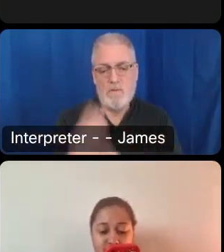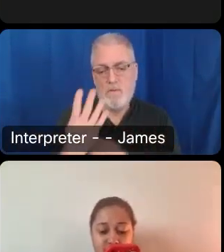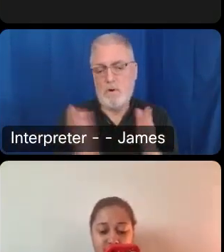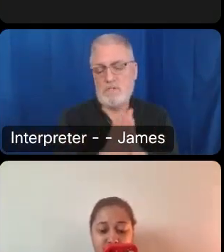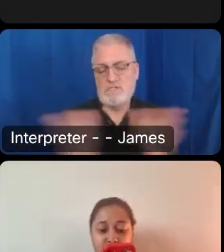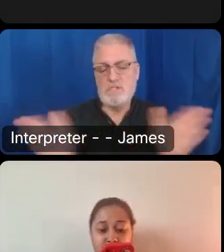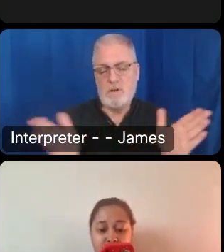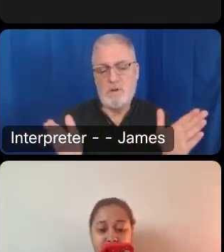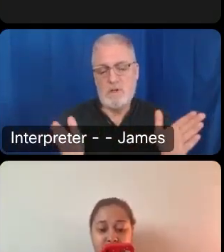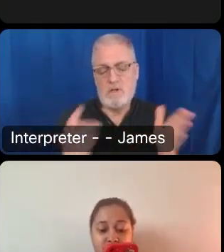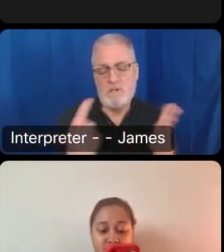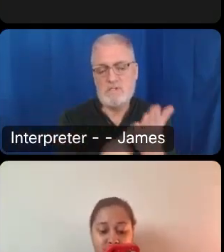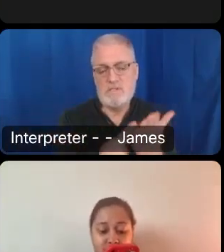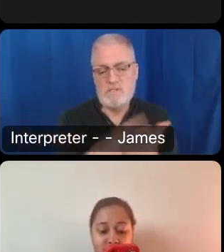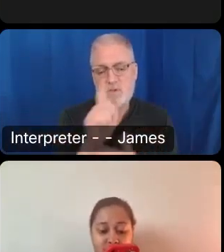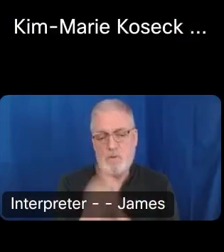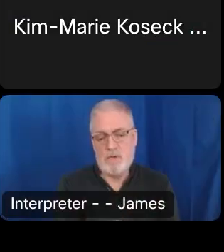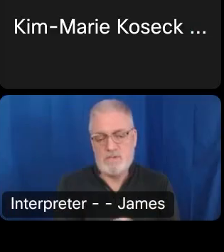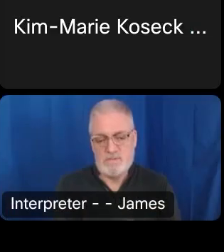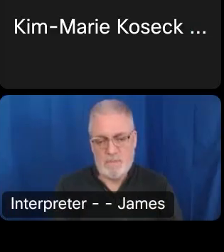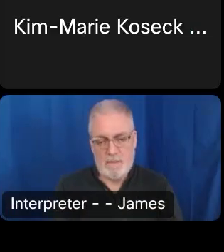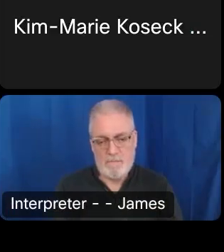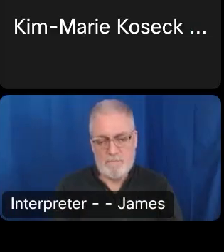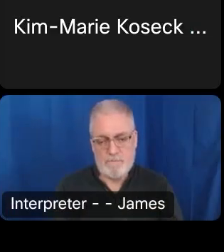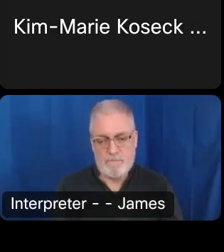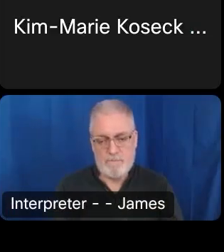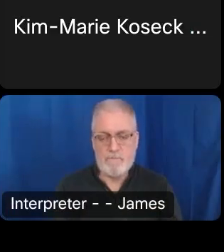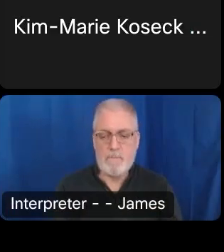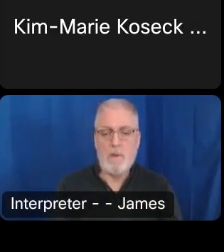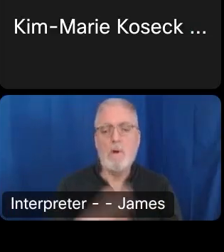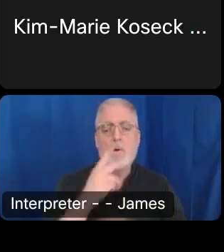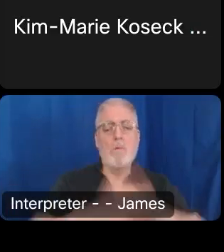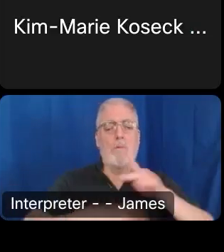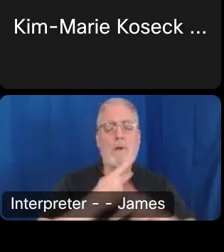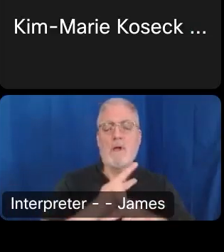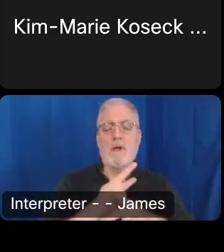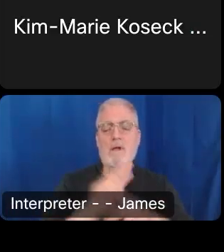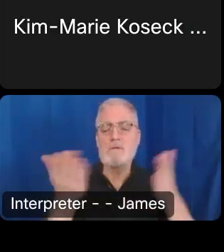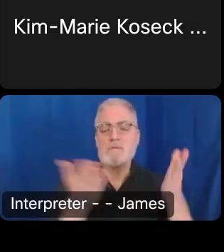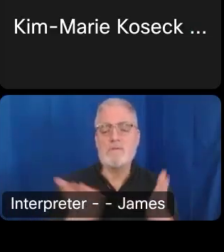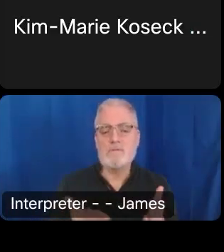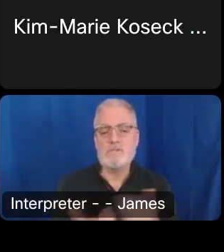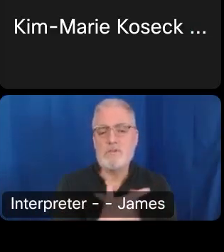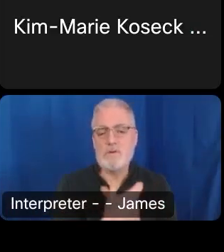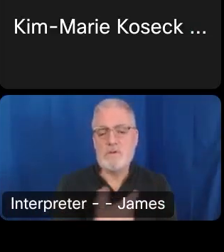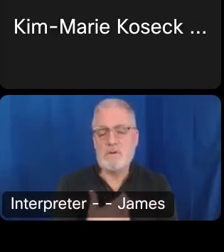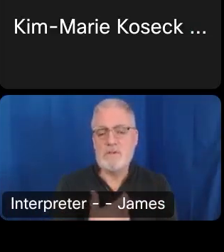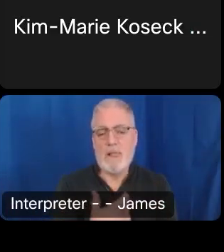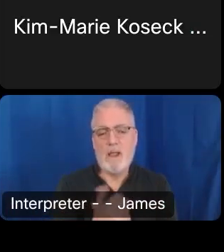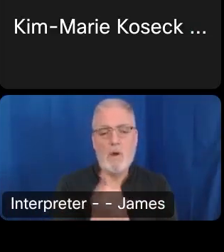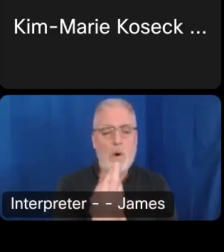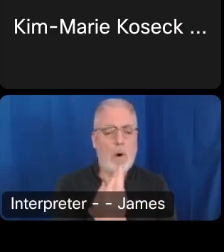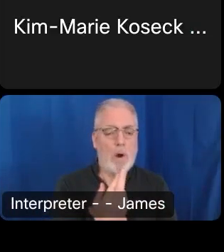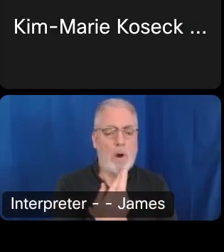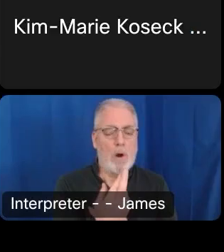to delve a little deeper into this particular area. What services are you interested in, or in